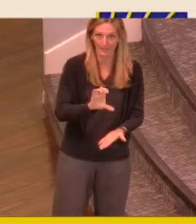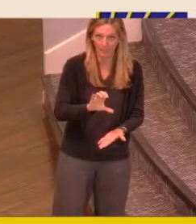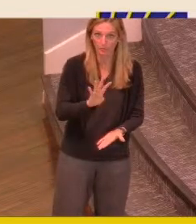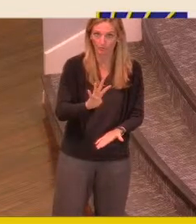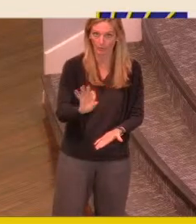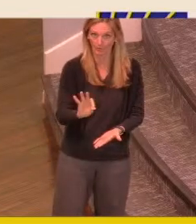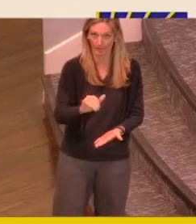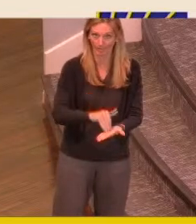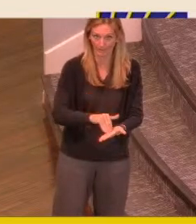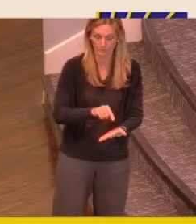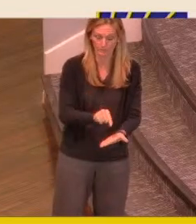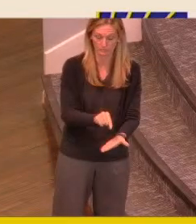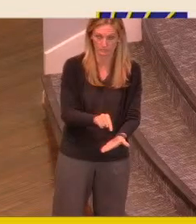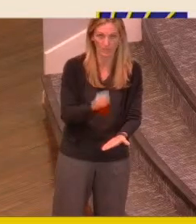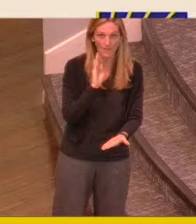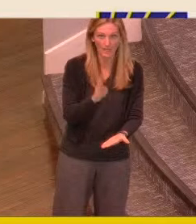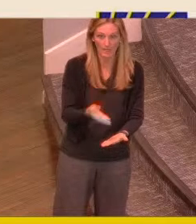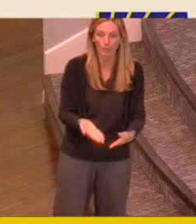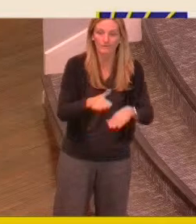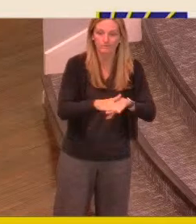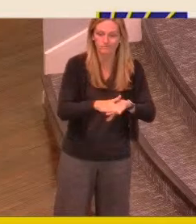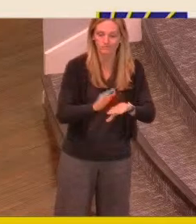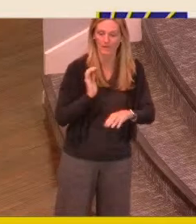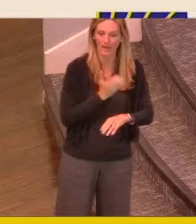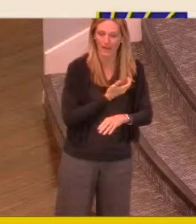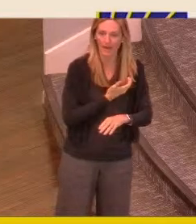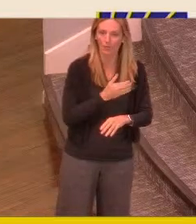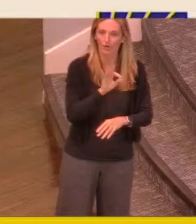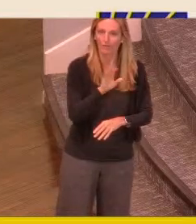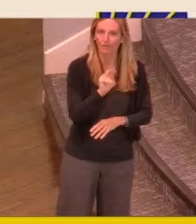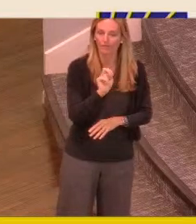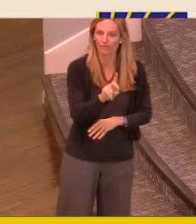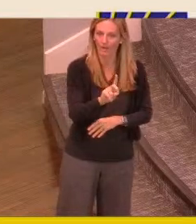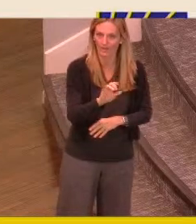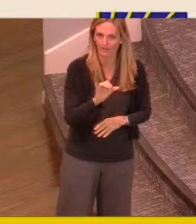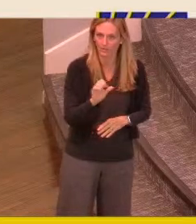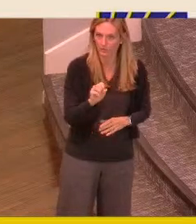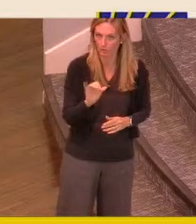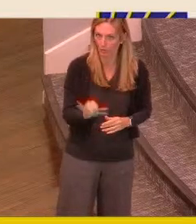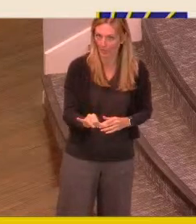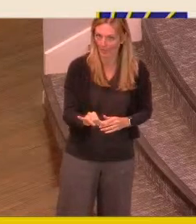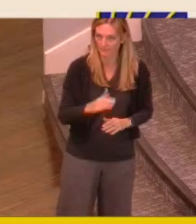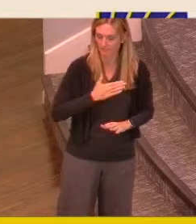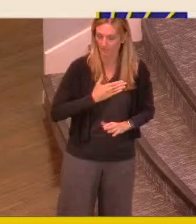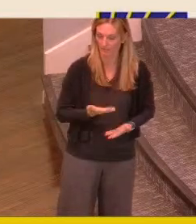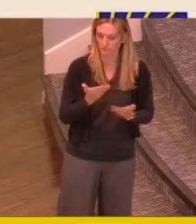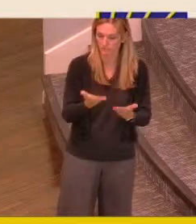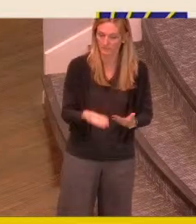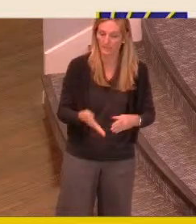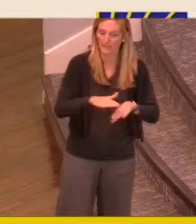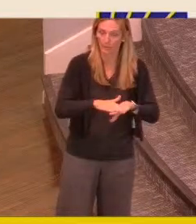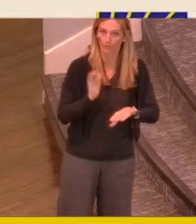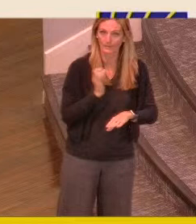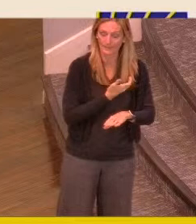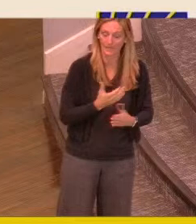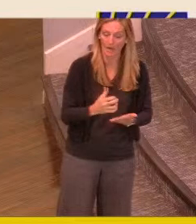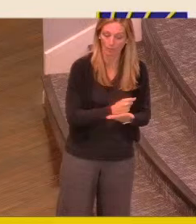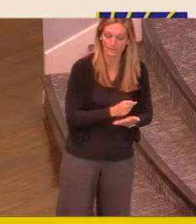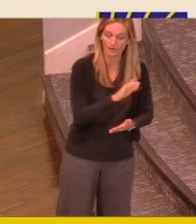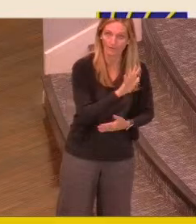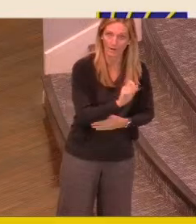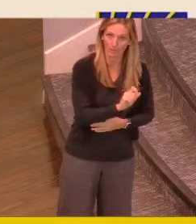$849,000 will just increase our fund balance. So that's the recommendation that's on the table tonight, is increasing our revenues by $5.5